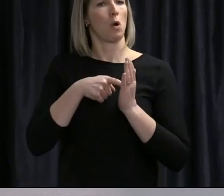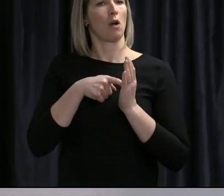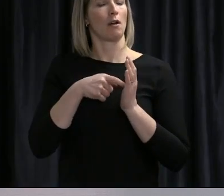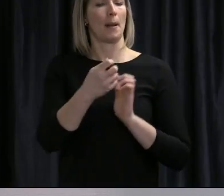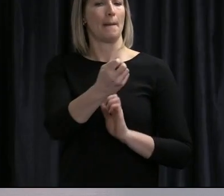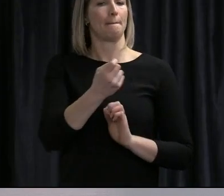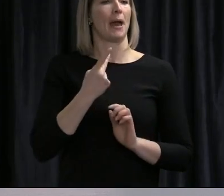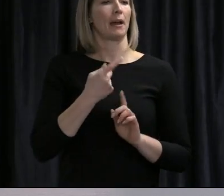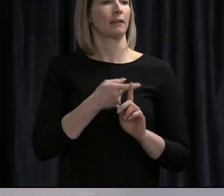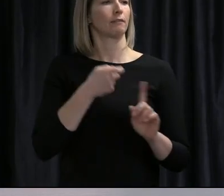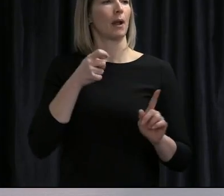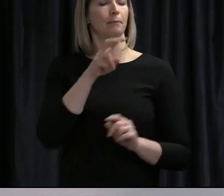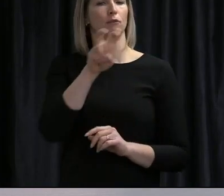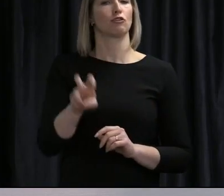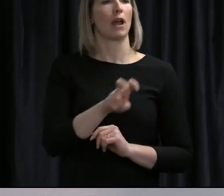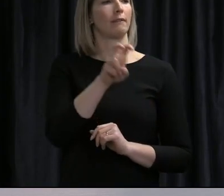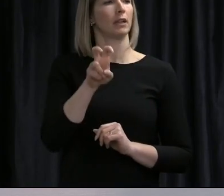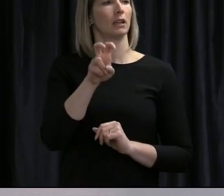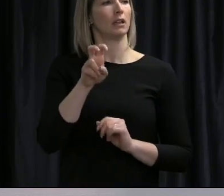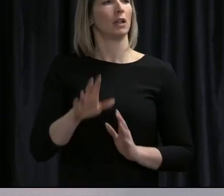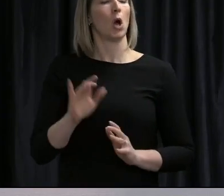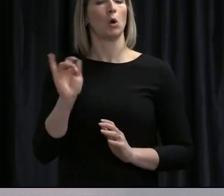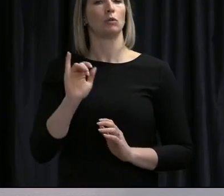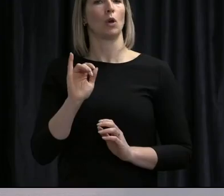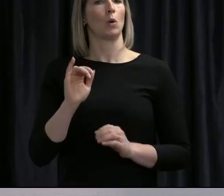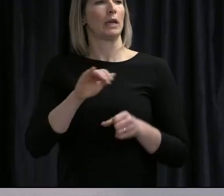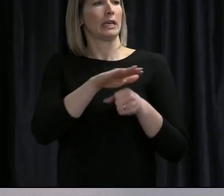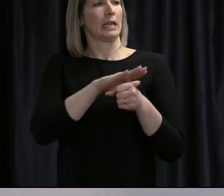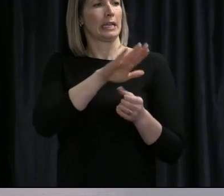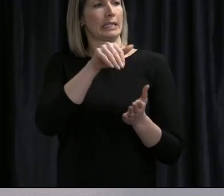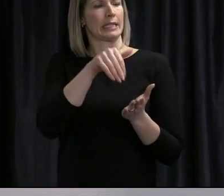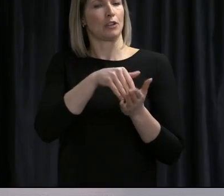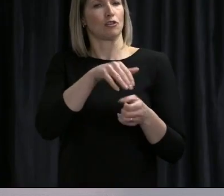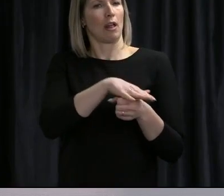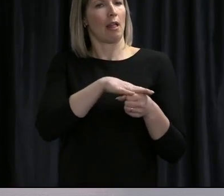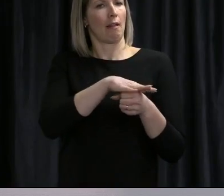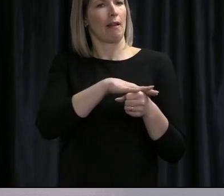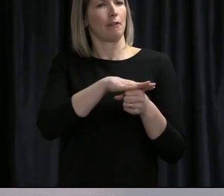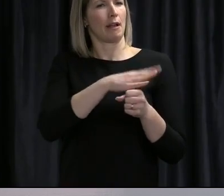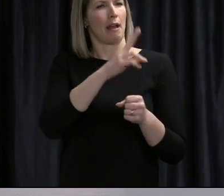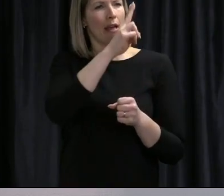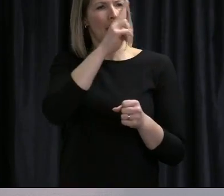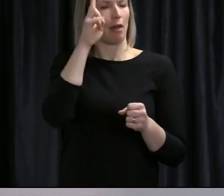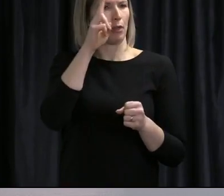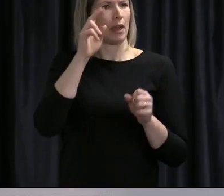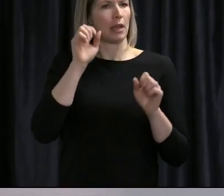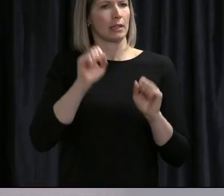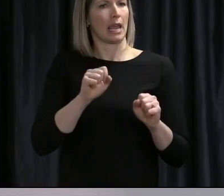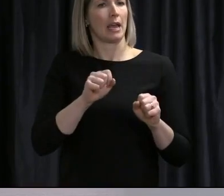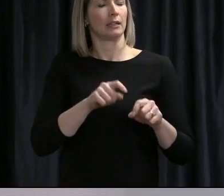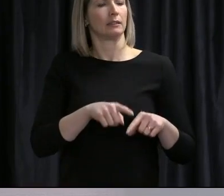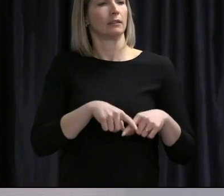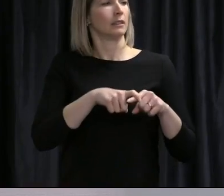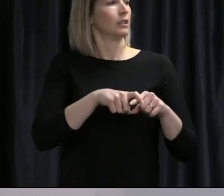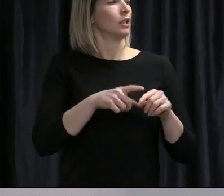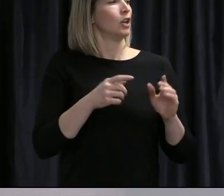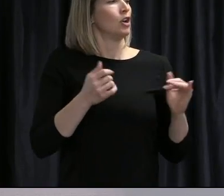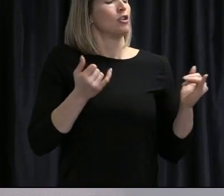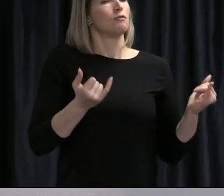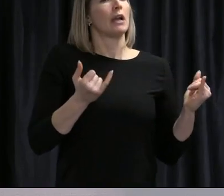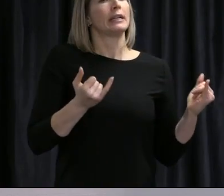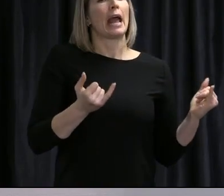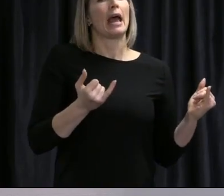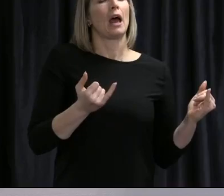despite their reservations, and apparently told by Central Health that they have to report to work. Can you speak to that at all? This is the deadline effect.